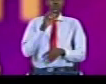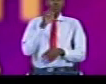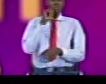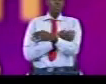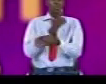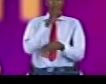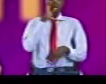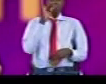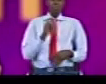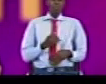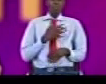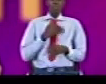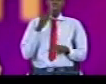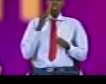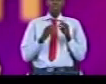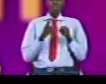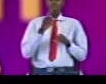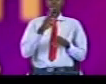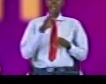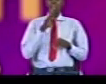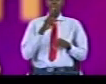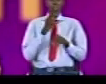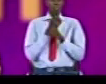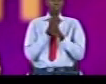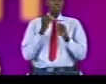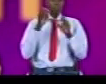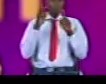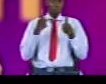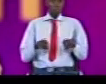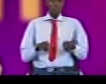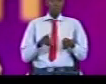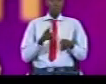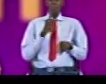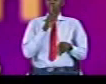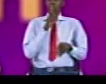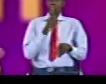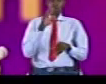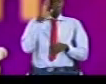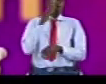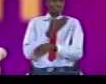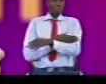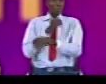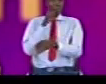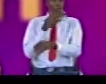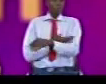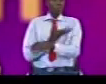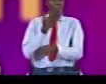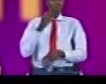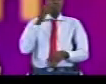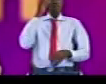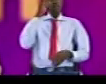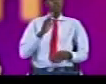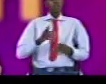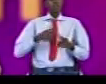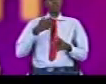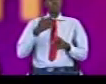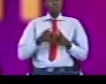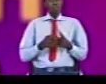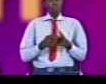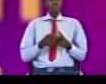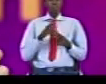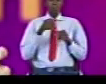And we are a child of God, true son and daughter of God, then you abide in the